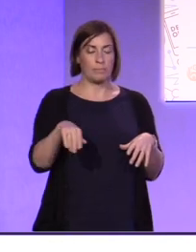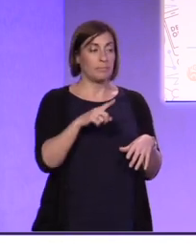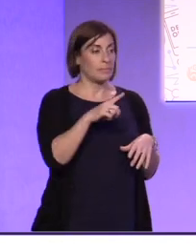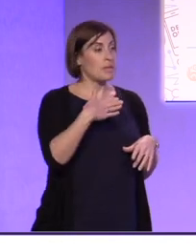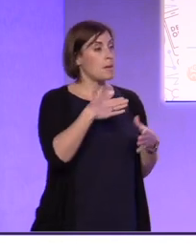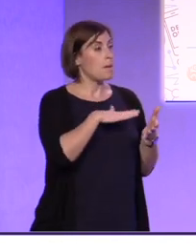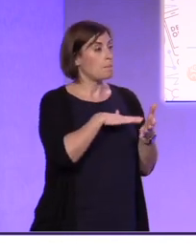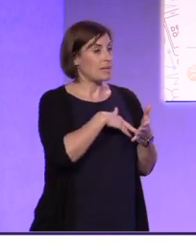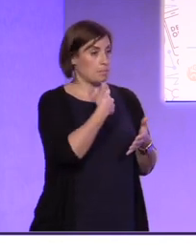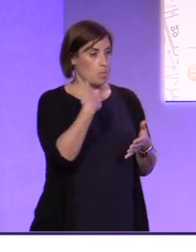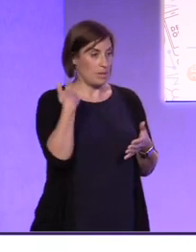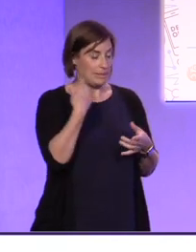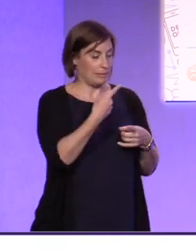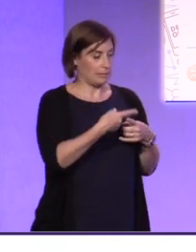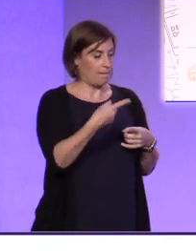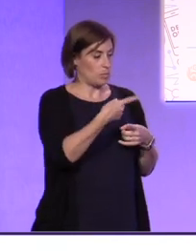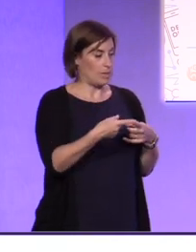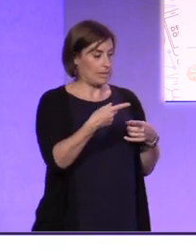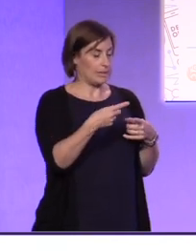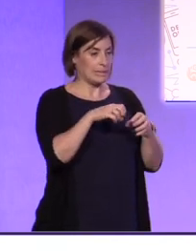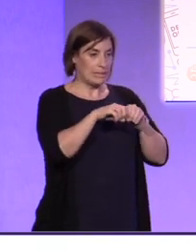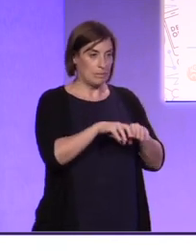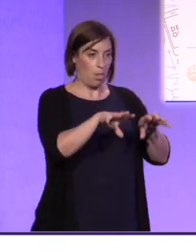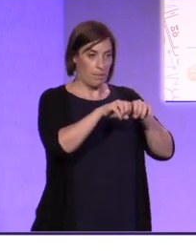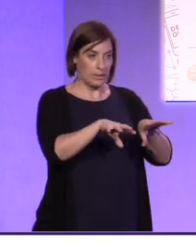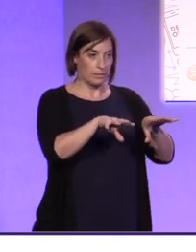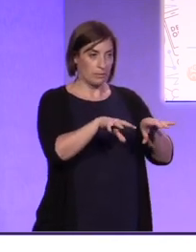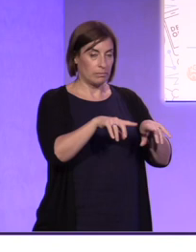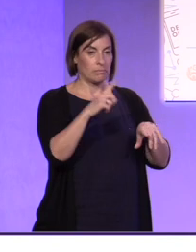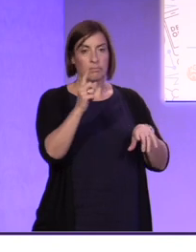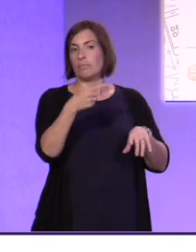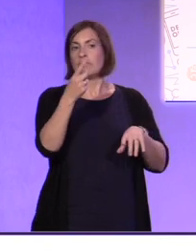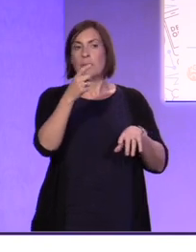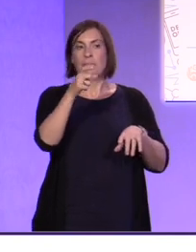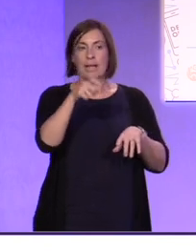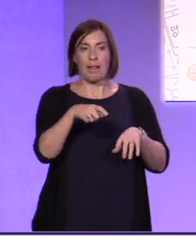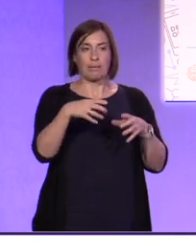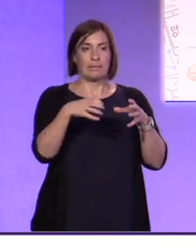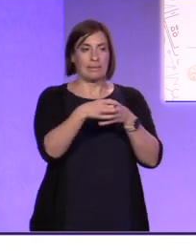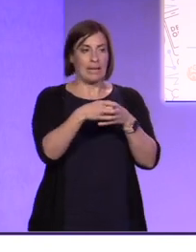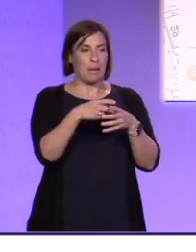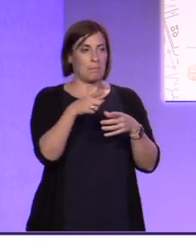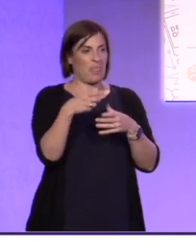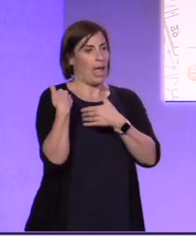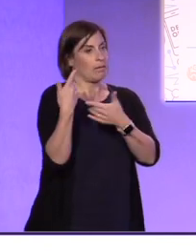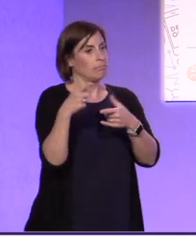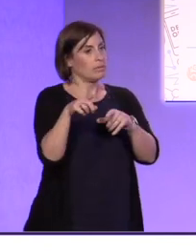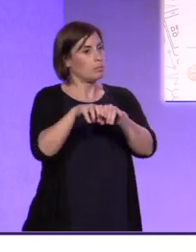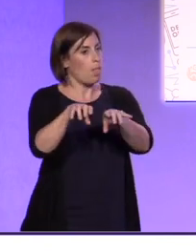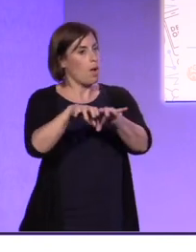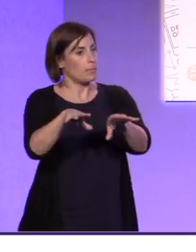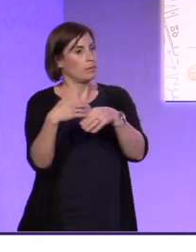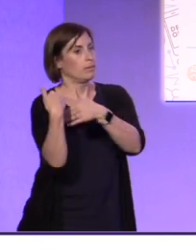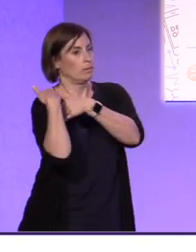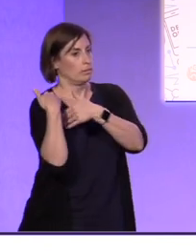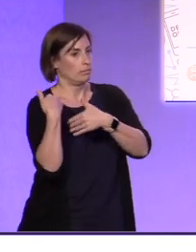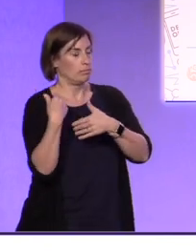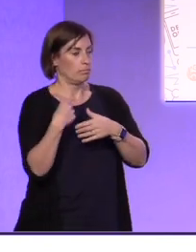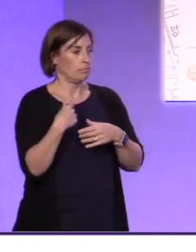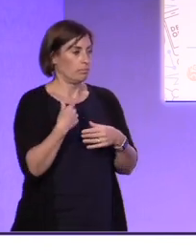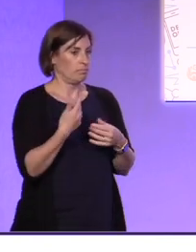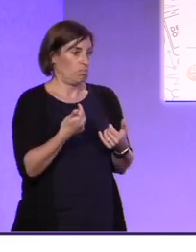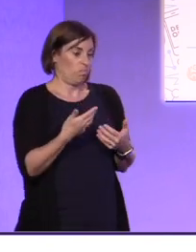weekly deployments to production. Someone else on my team was doing a deployment that week, so I didn't worry too much about it. It was all fine, it all went